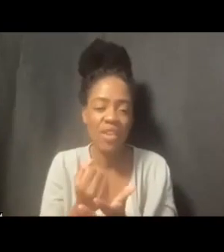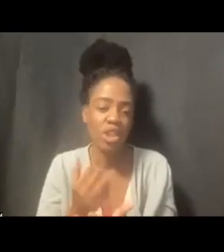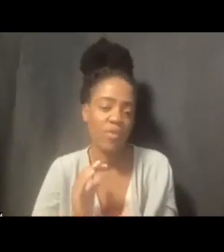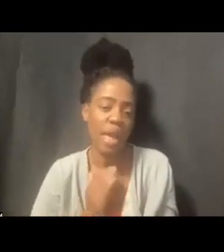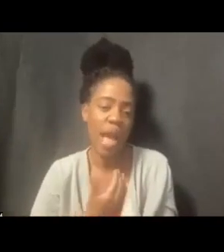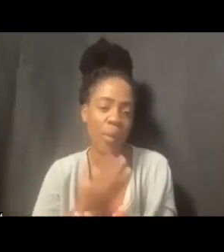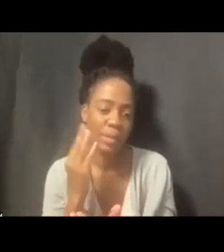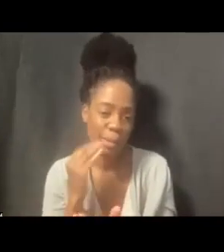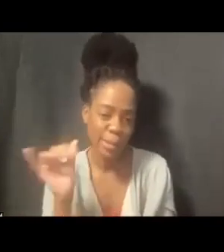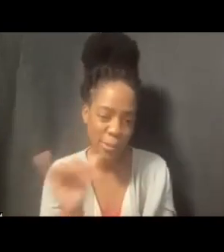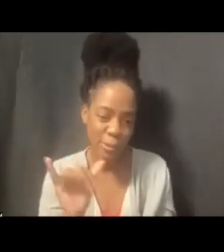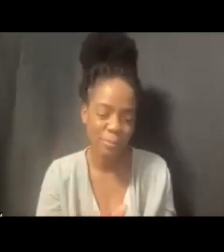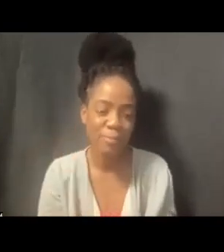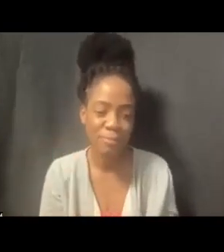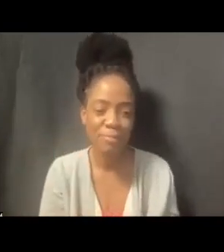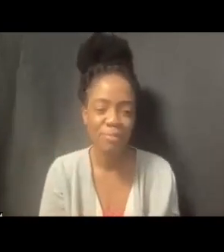Florida, so.